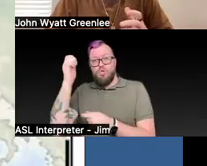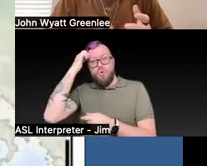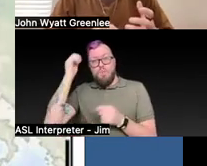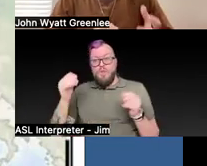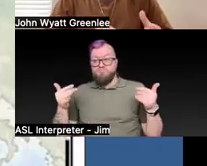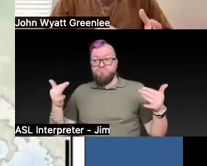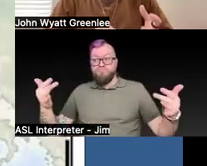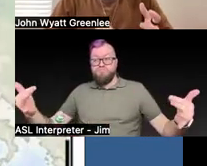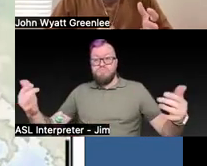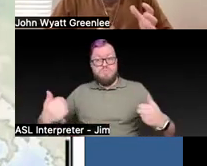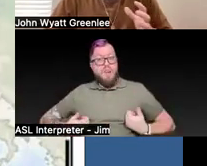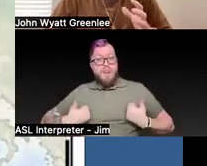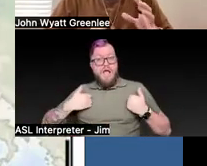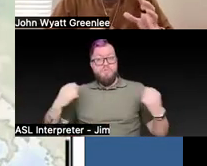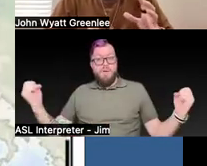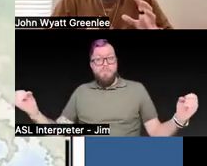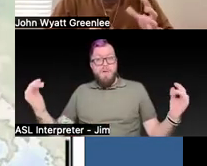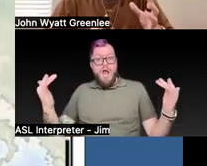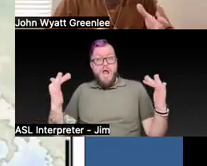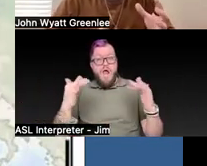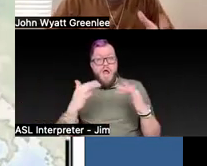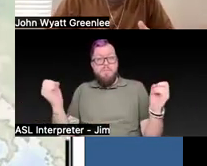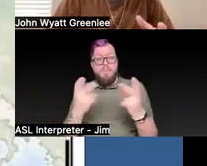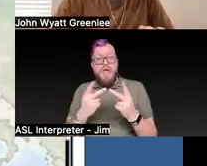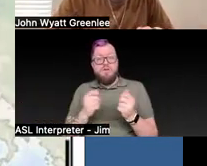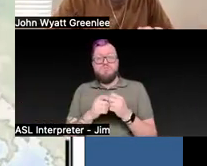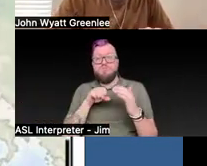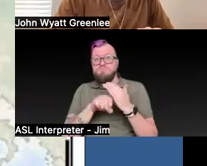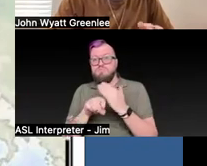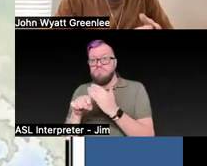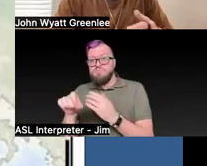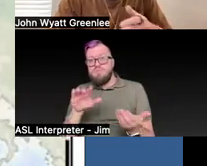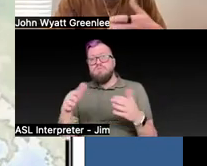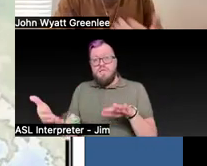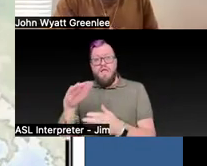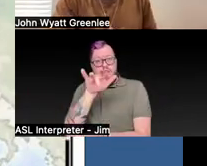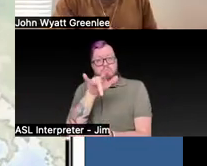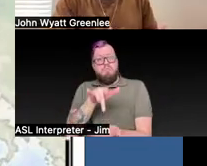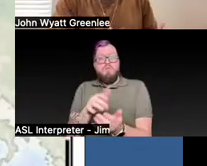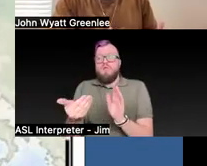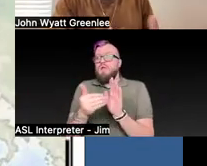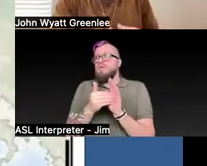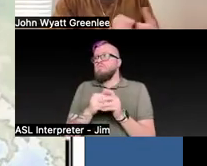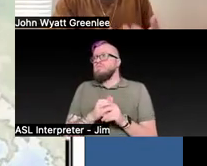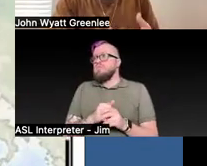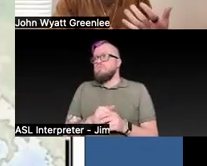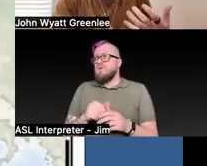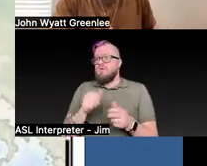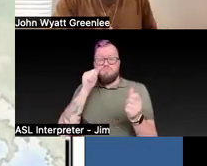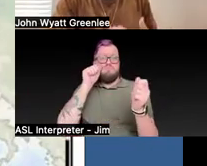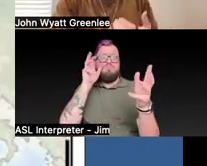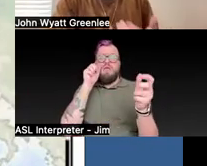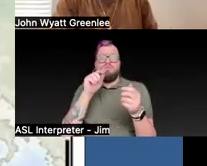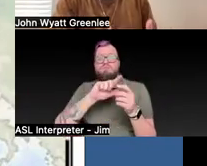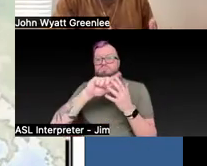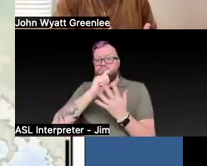eventually migrating back to the Sargasso to mate and die. And they have this fantastic life cycle where they go through multiple